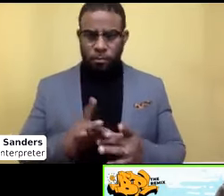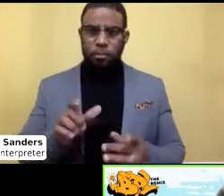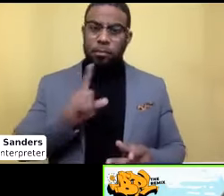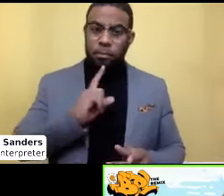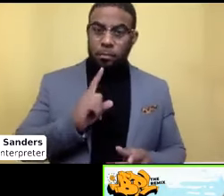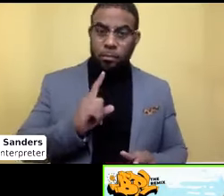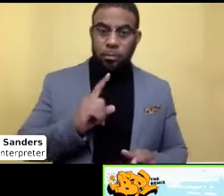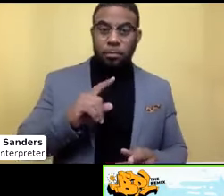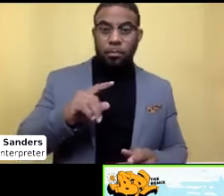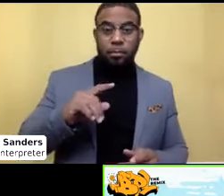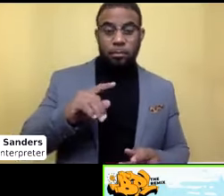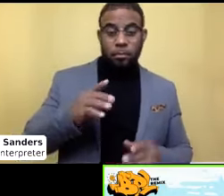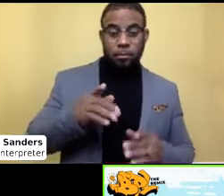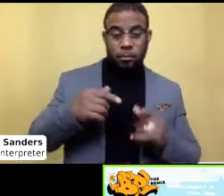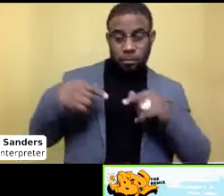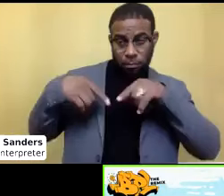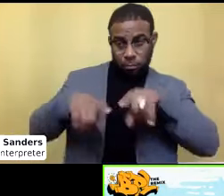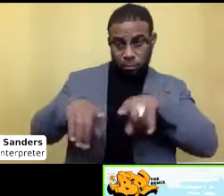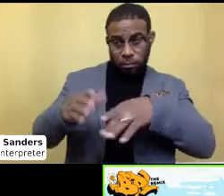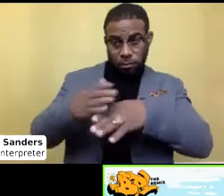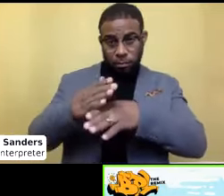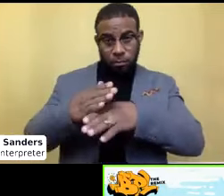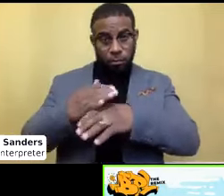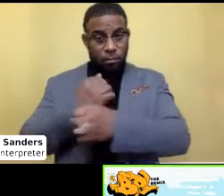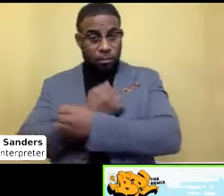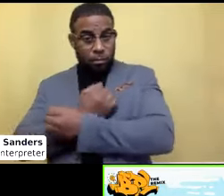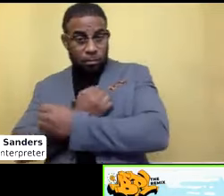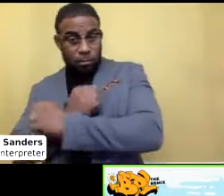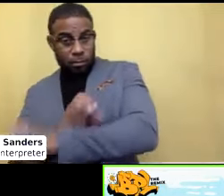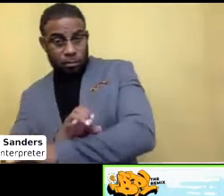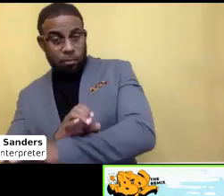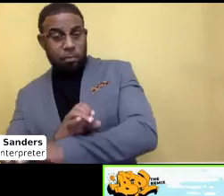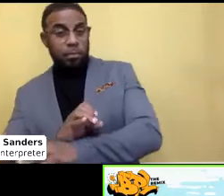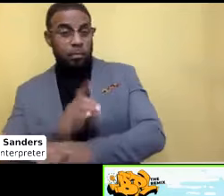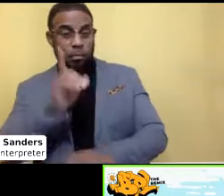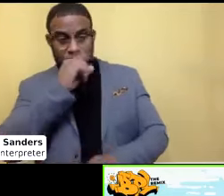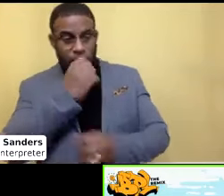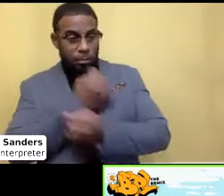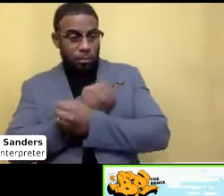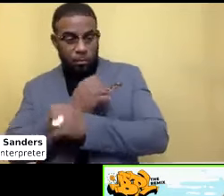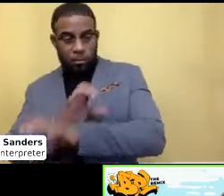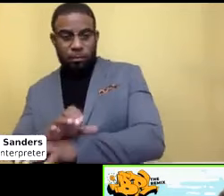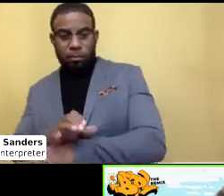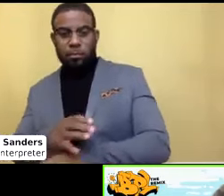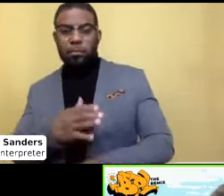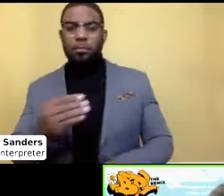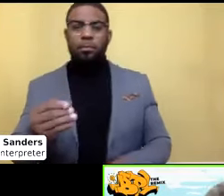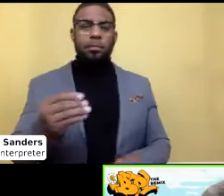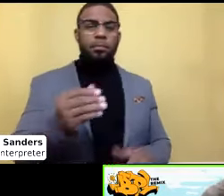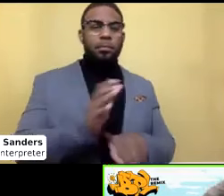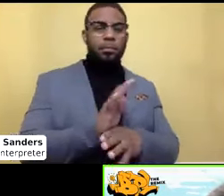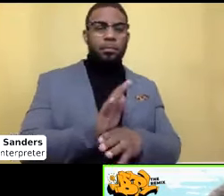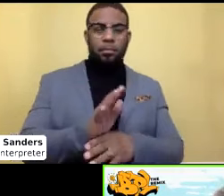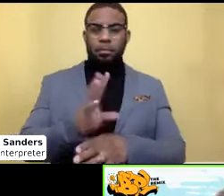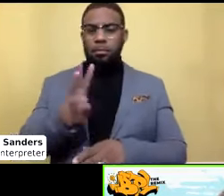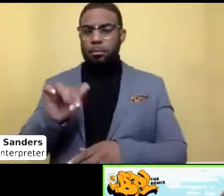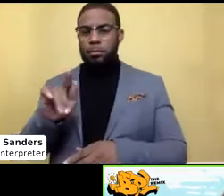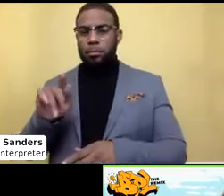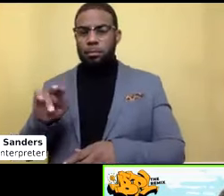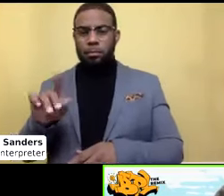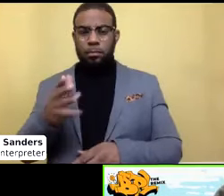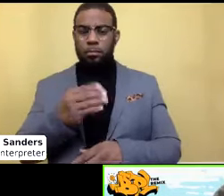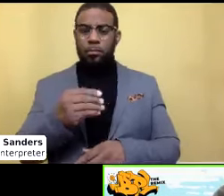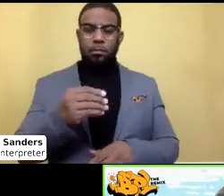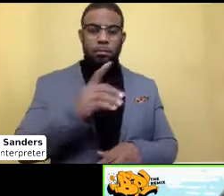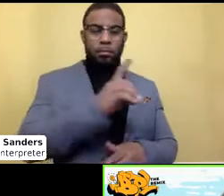be parallels between Wakanda, the fictional Wakanda, Black Panther movie Wakanda, and